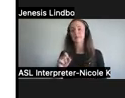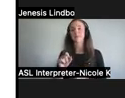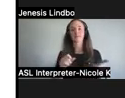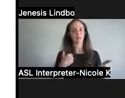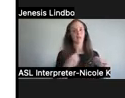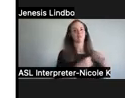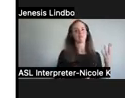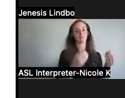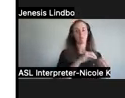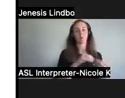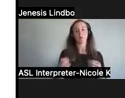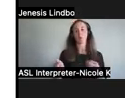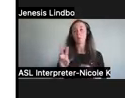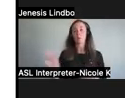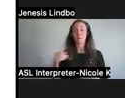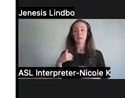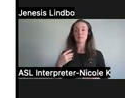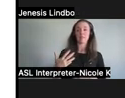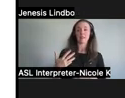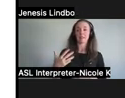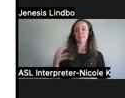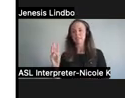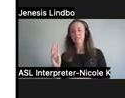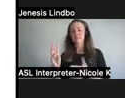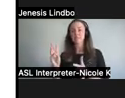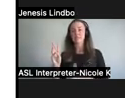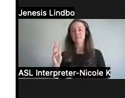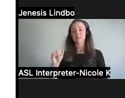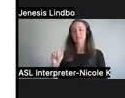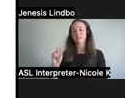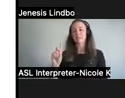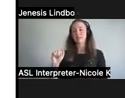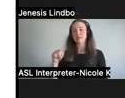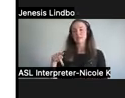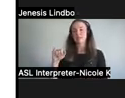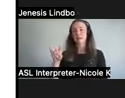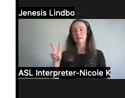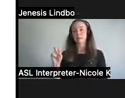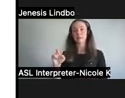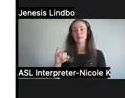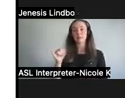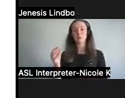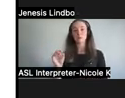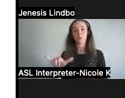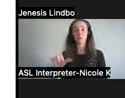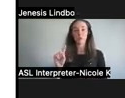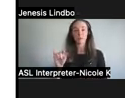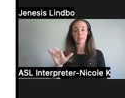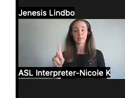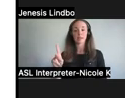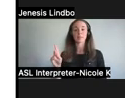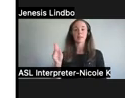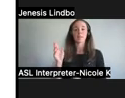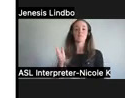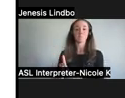now listed on their site, there's only about 5 or 6 adaptive joysticks that are directly compatible and can plug into the Hori Flex controller,